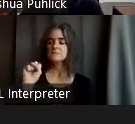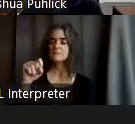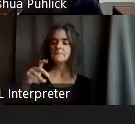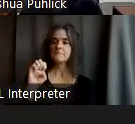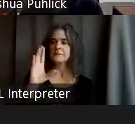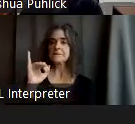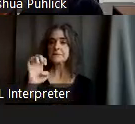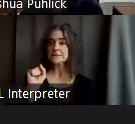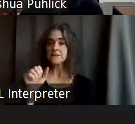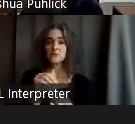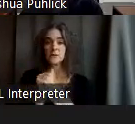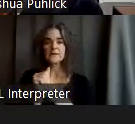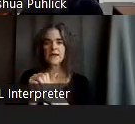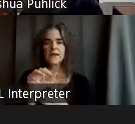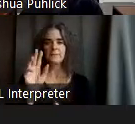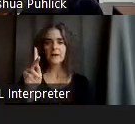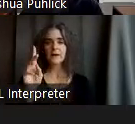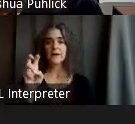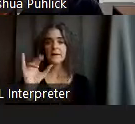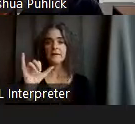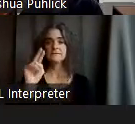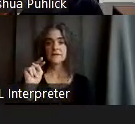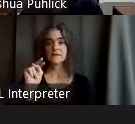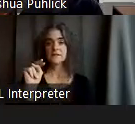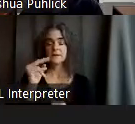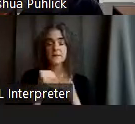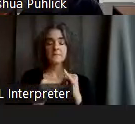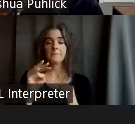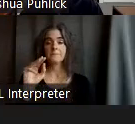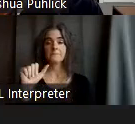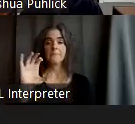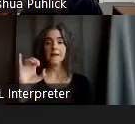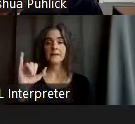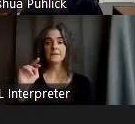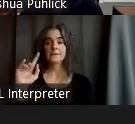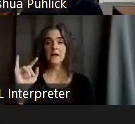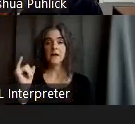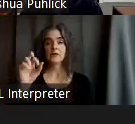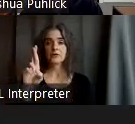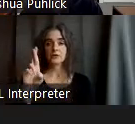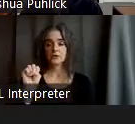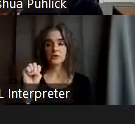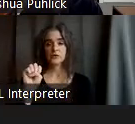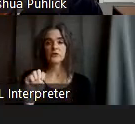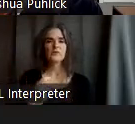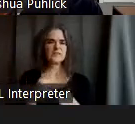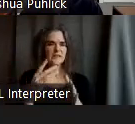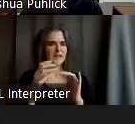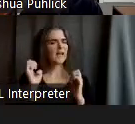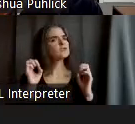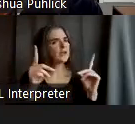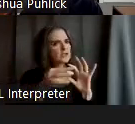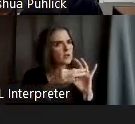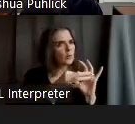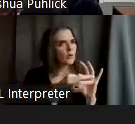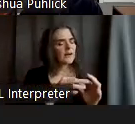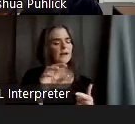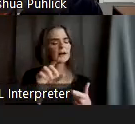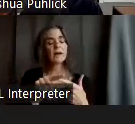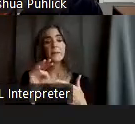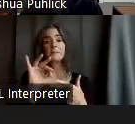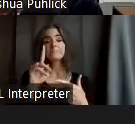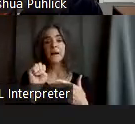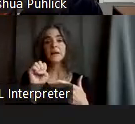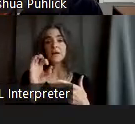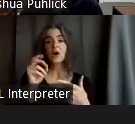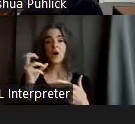by Kevin McIntyre, who was our education coordinator, and Mike Connor and Laura Smith were were